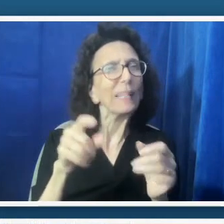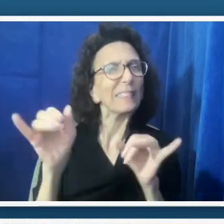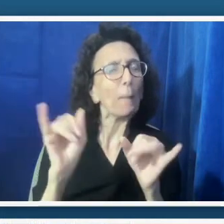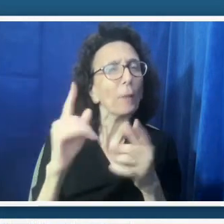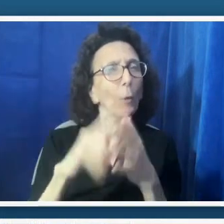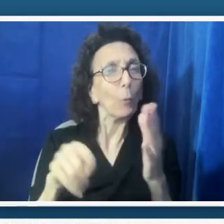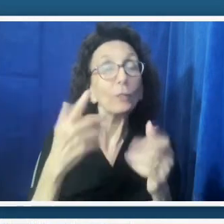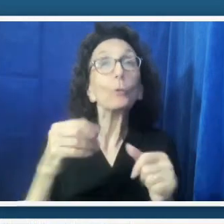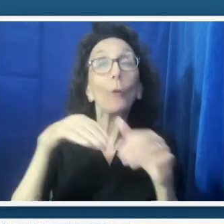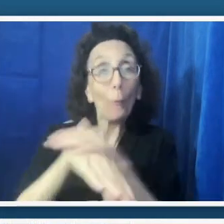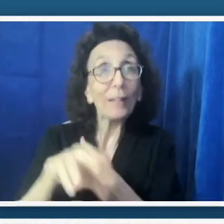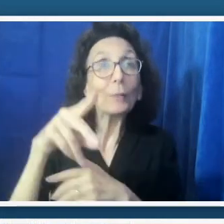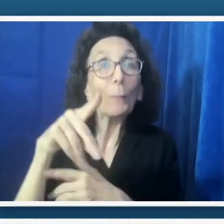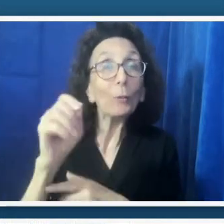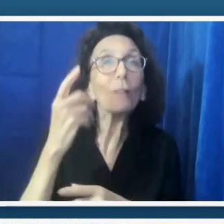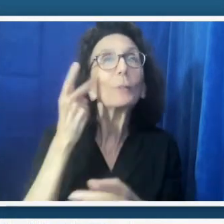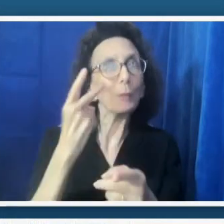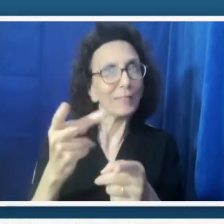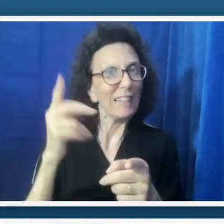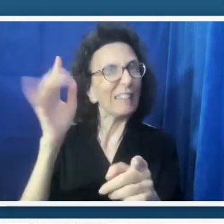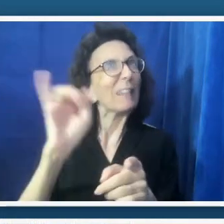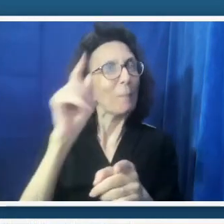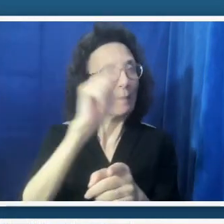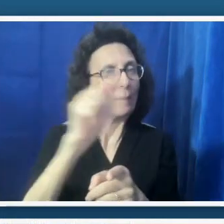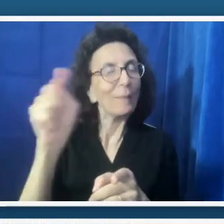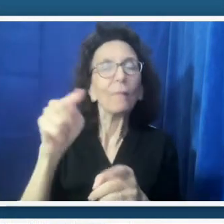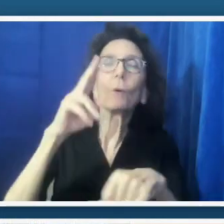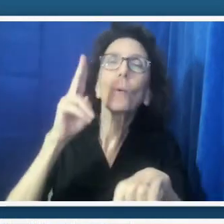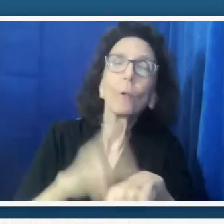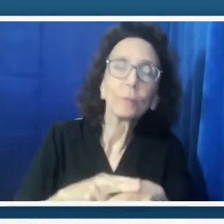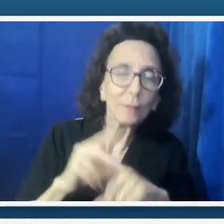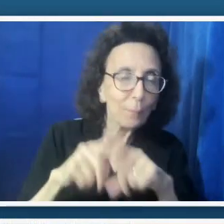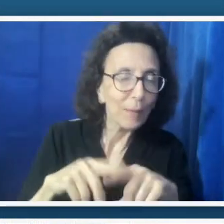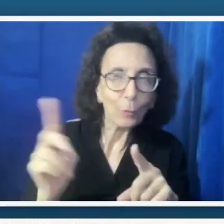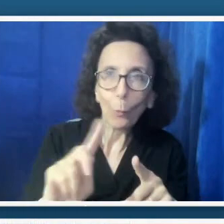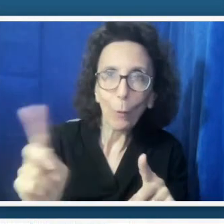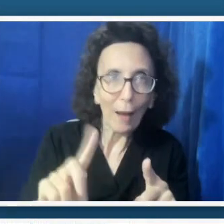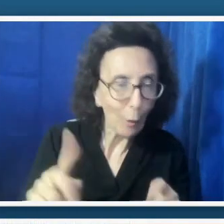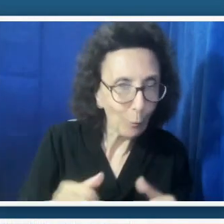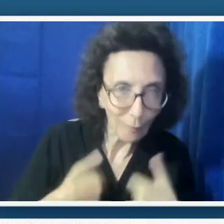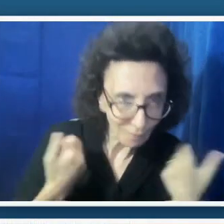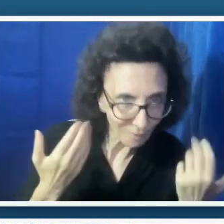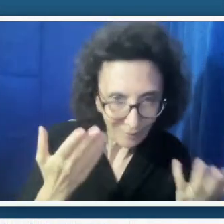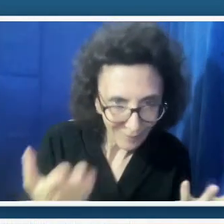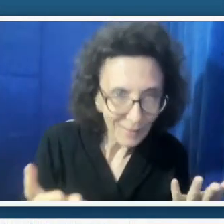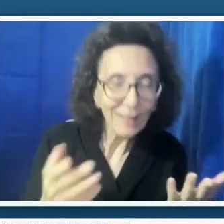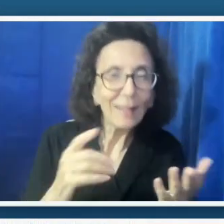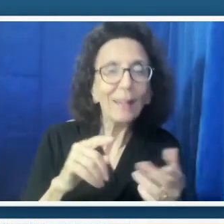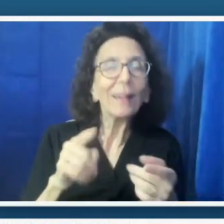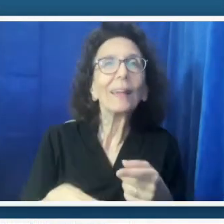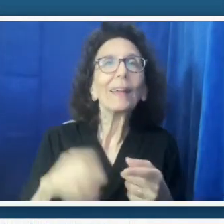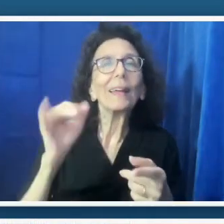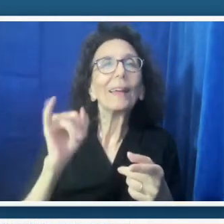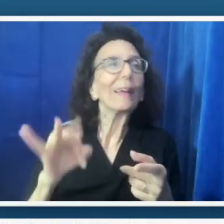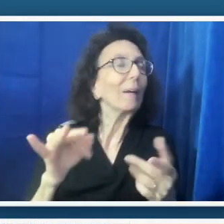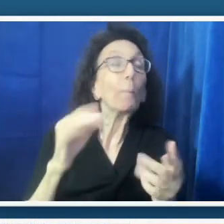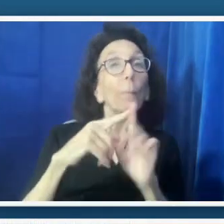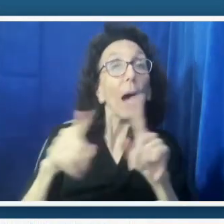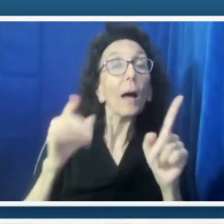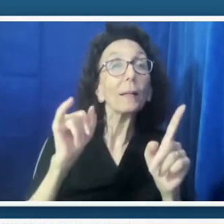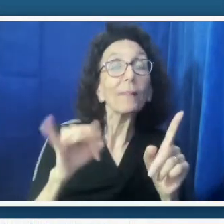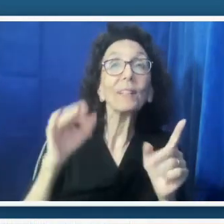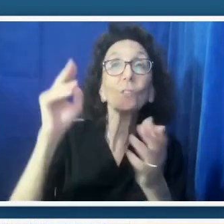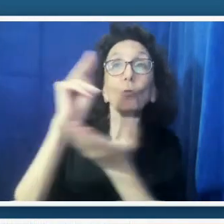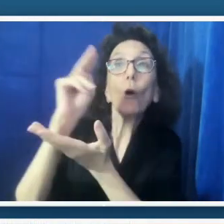I mean, you're not going to see slides of people picking cotton from, a mural that's placed in North Dakota.